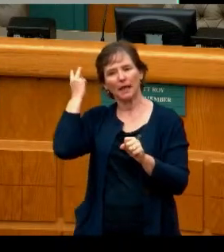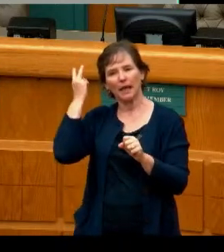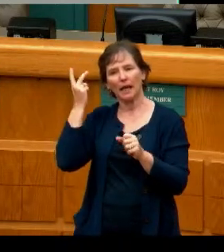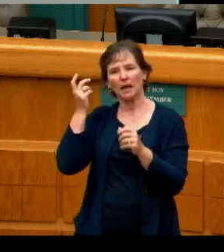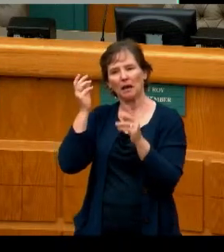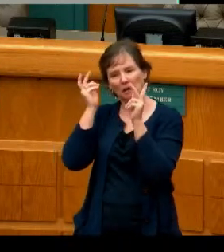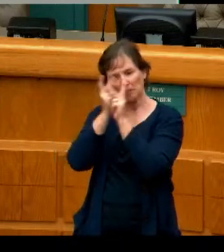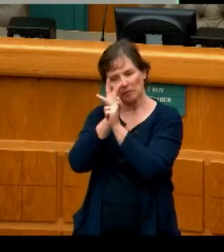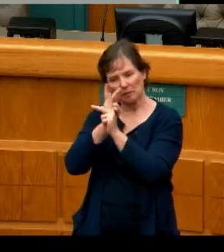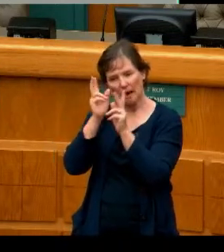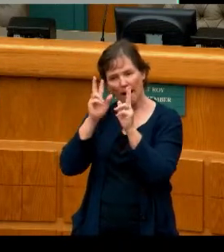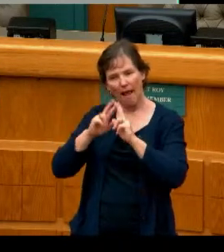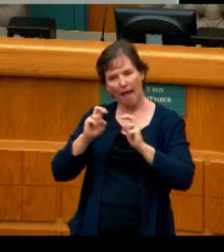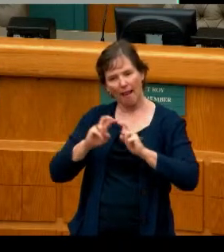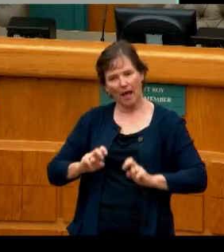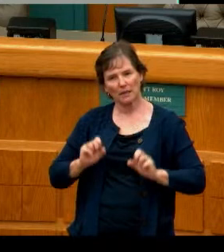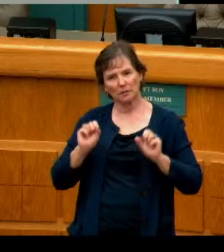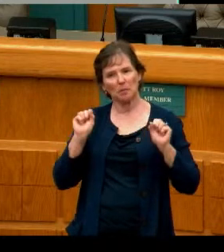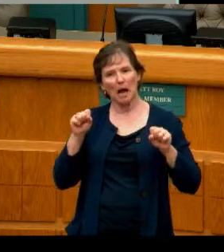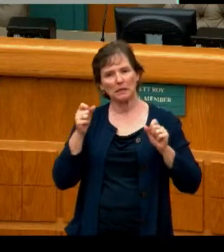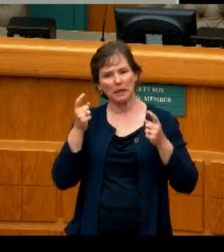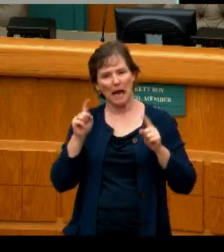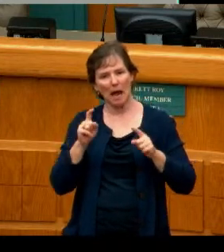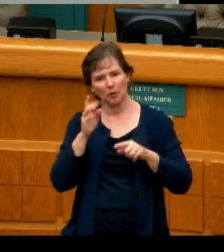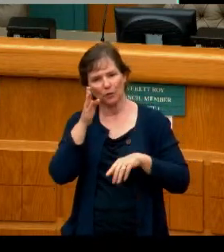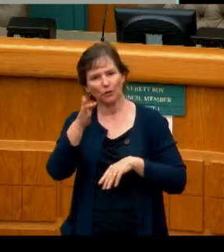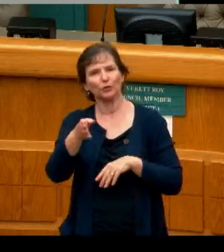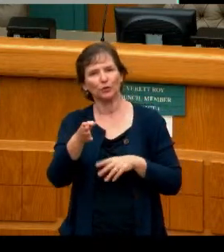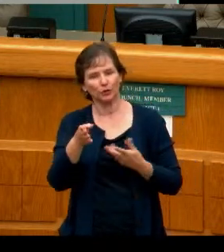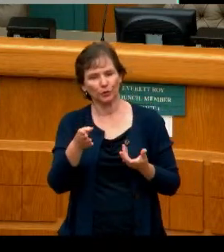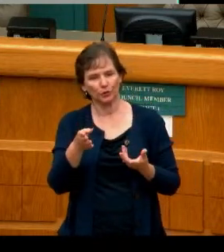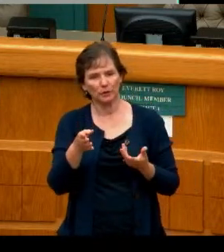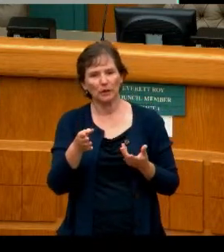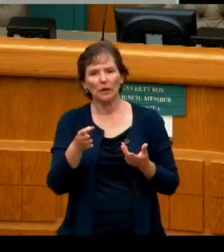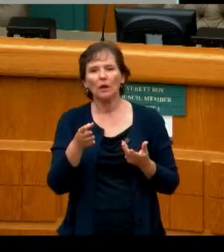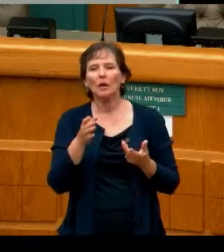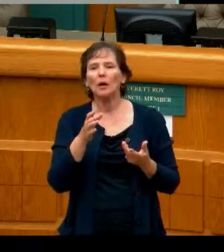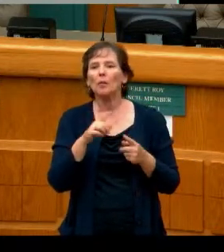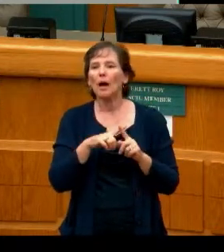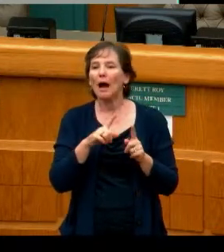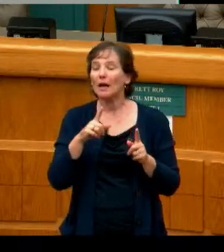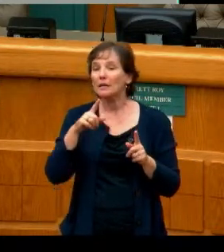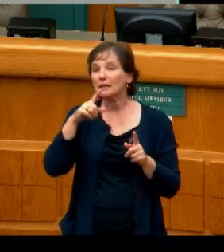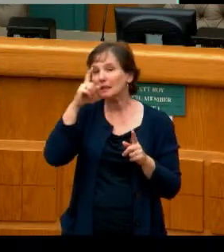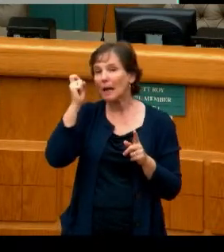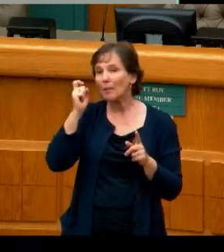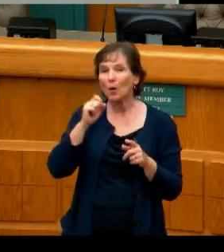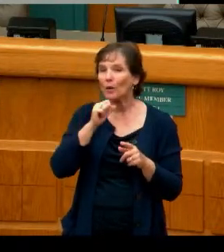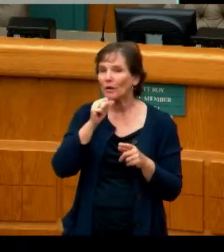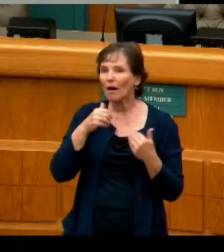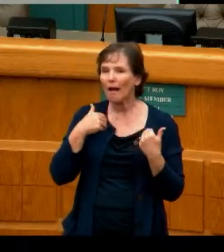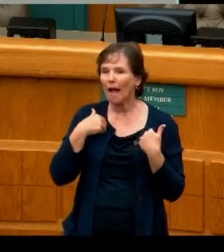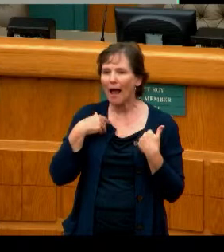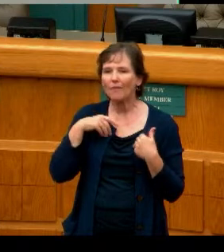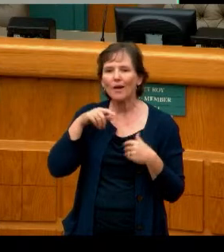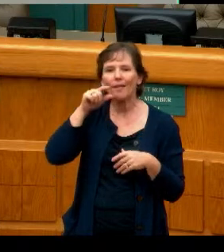fortune tellers, but we can look at what happened before and parameterize the model, and it's almost exactly predicted what's happened